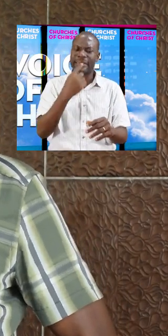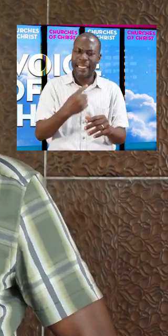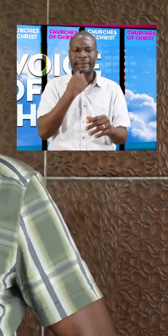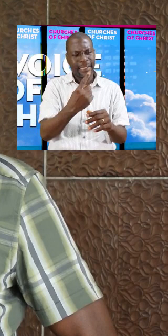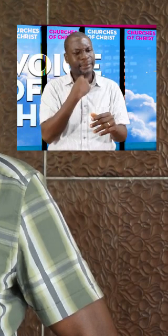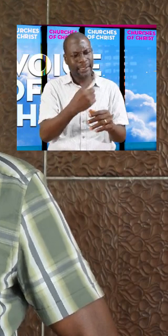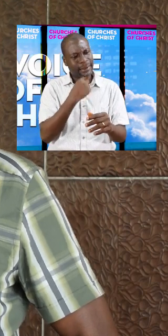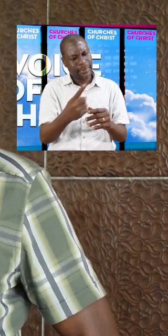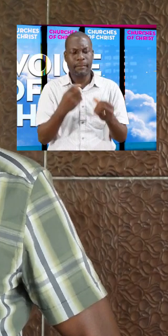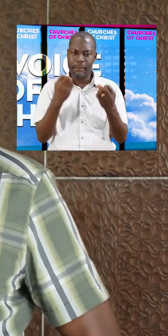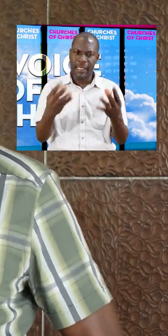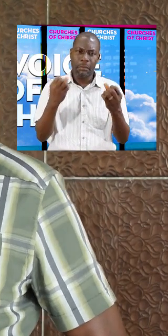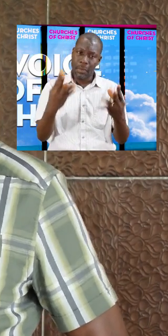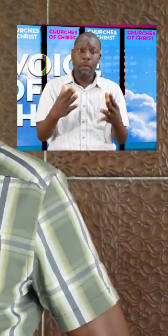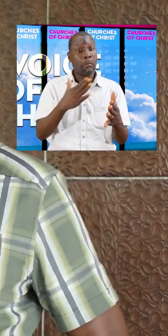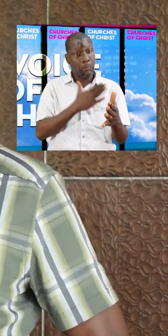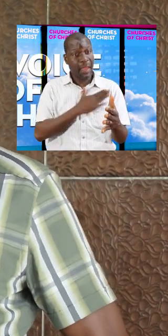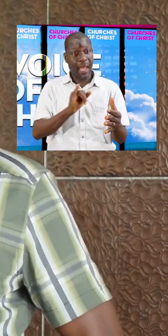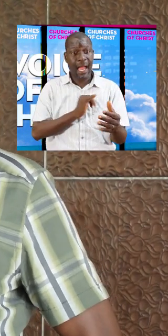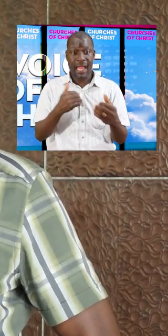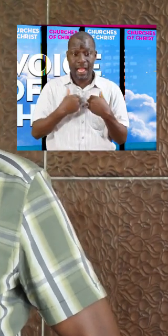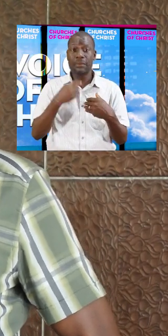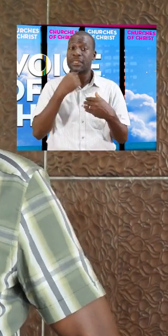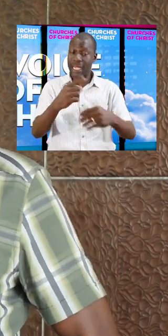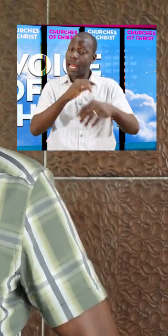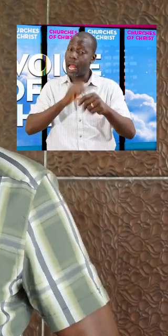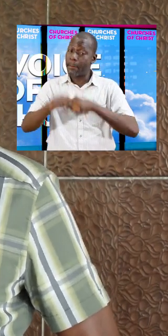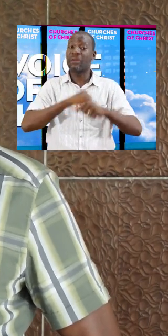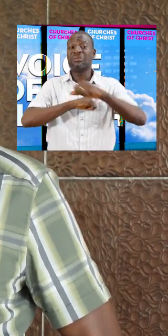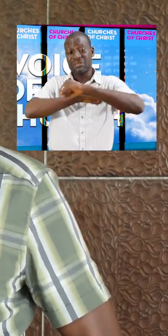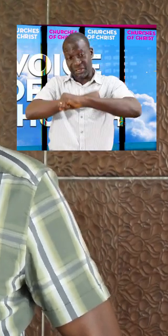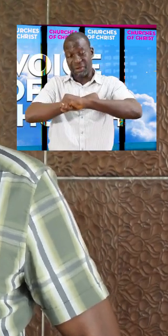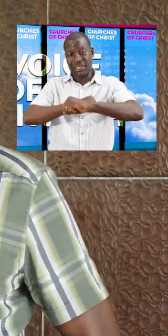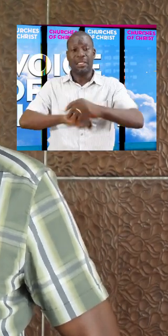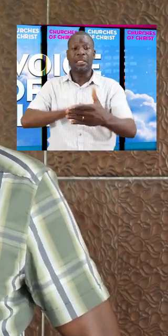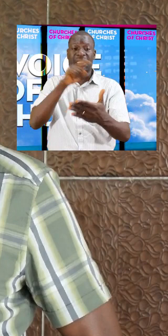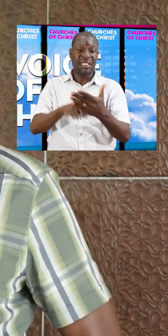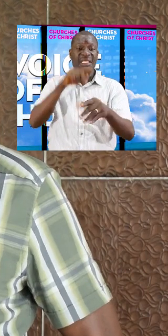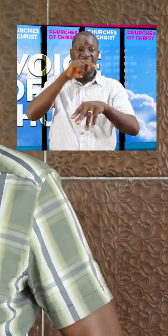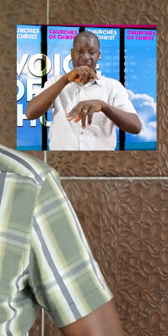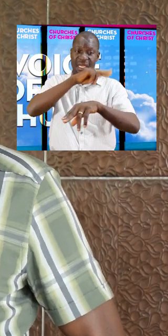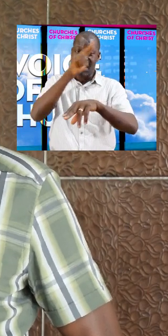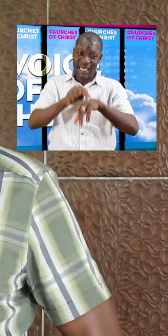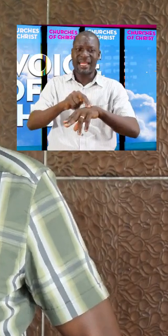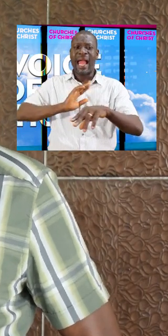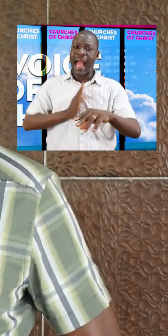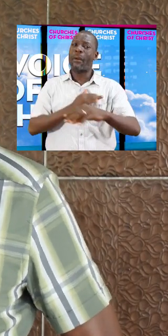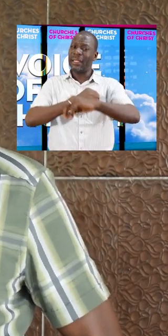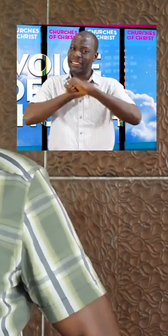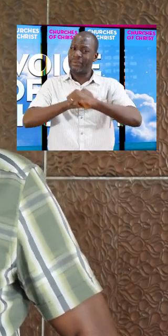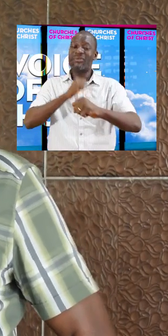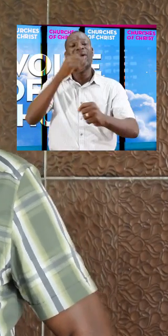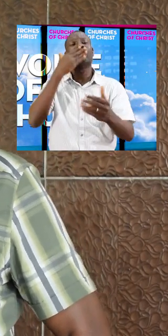aka media maka security e ho asam se omaayi mu de way ya ho bambo ese aye no enye